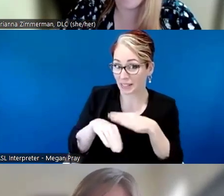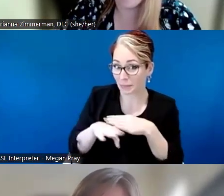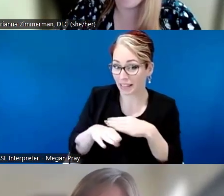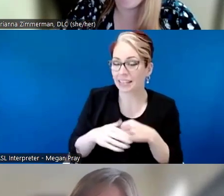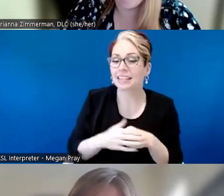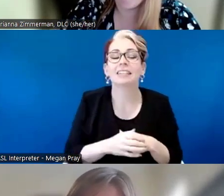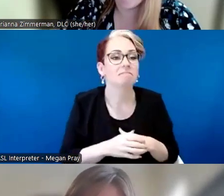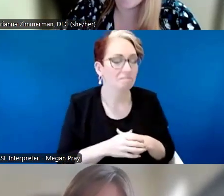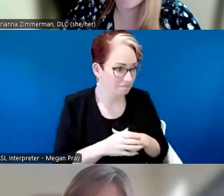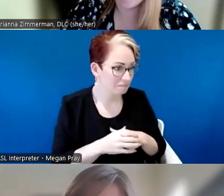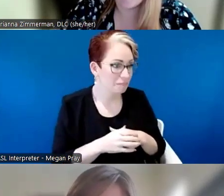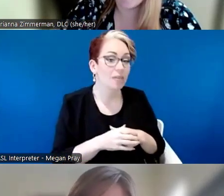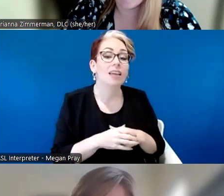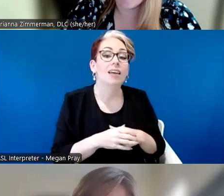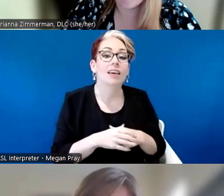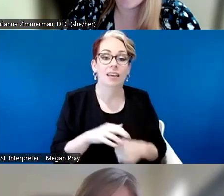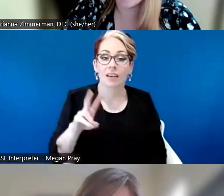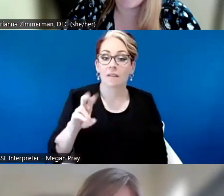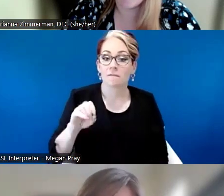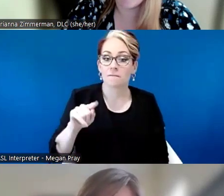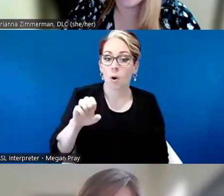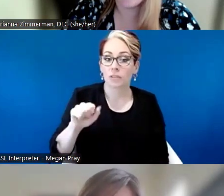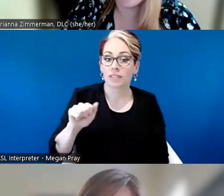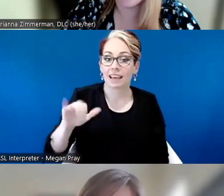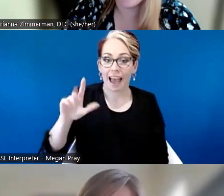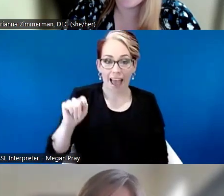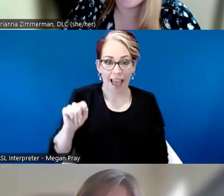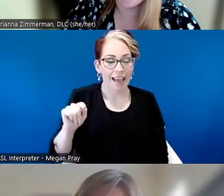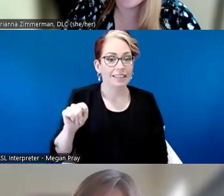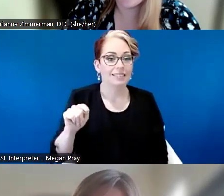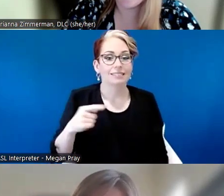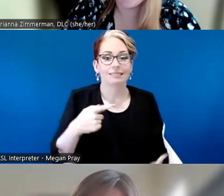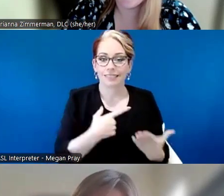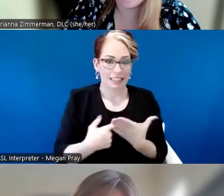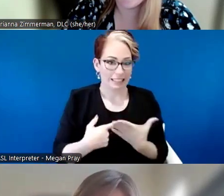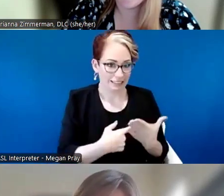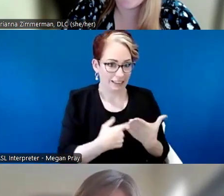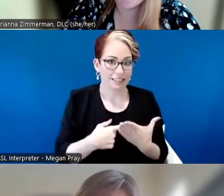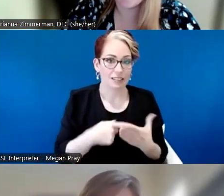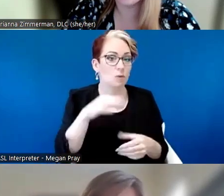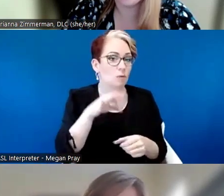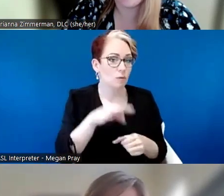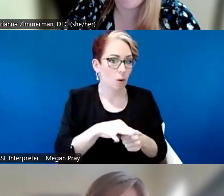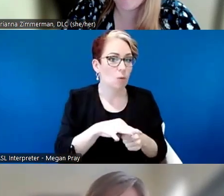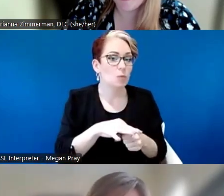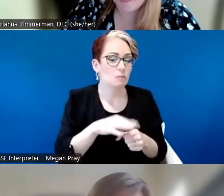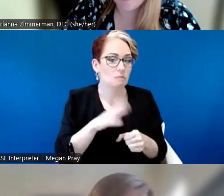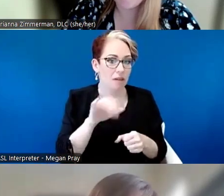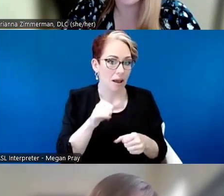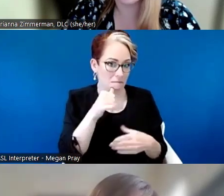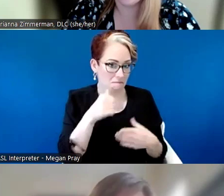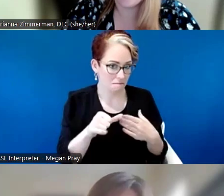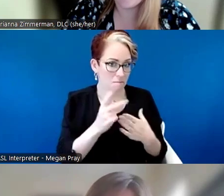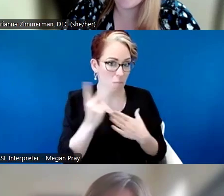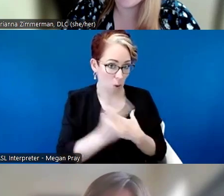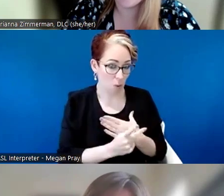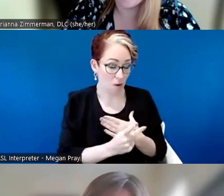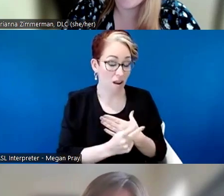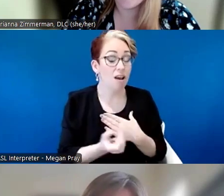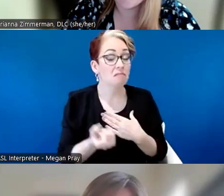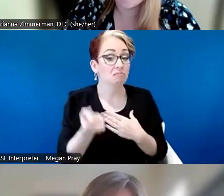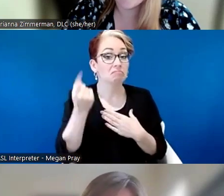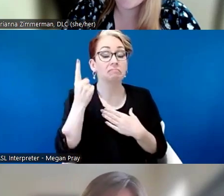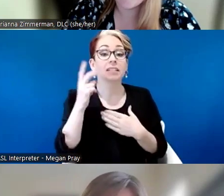is simply discussing the accommodations for the vote by mail program. However, the Secretary of